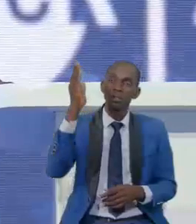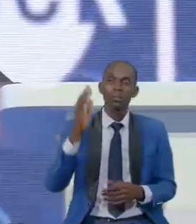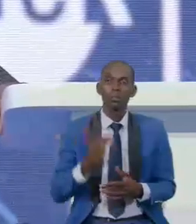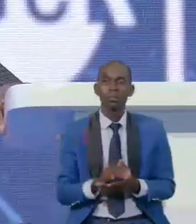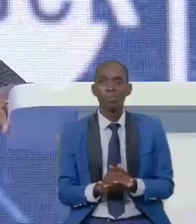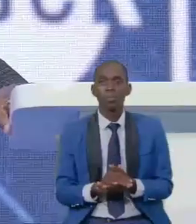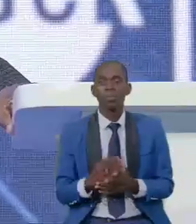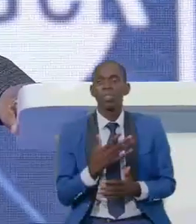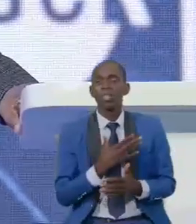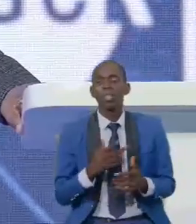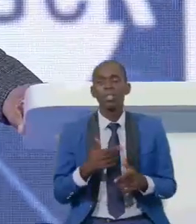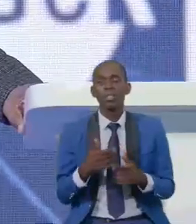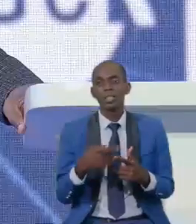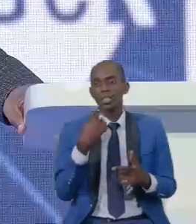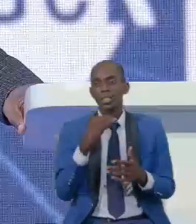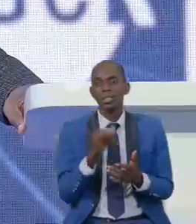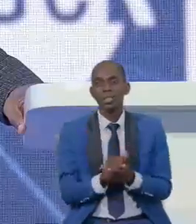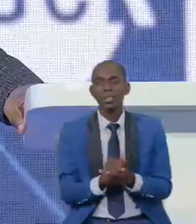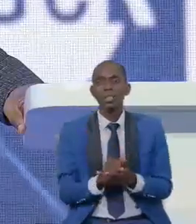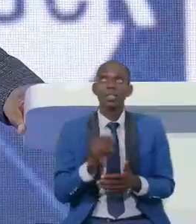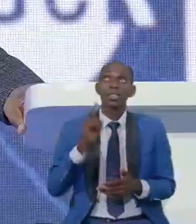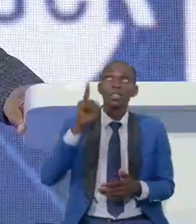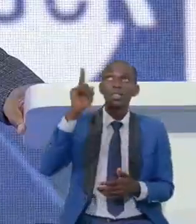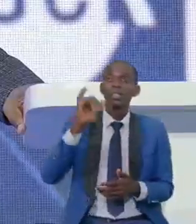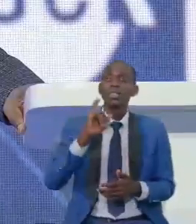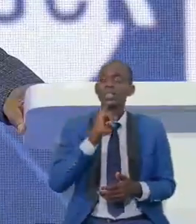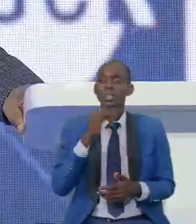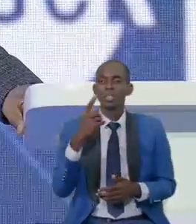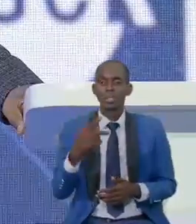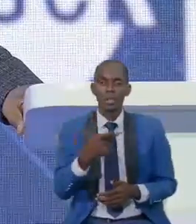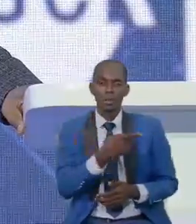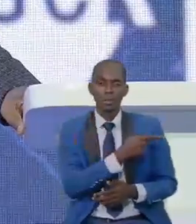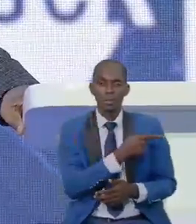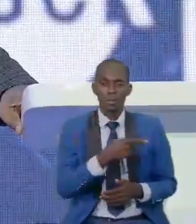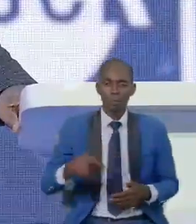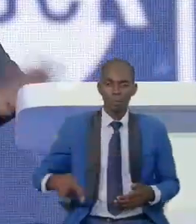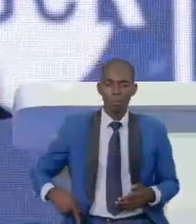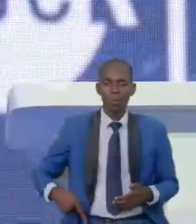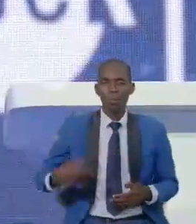then he says, the Prince of Peace.